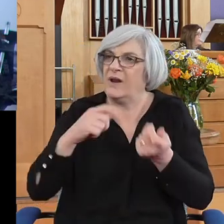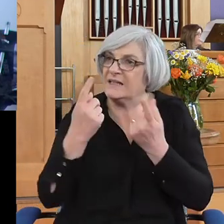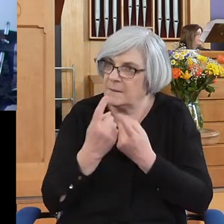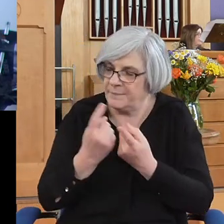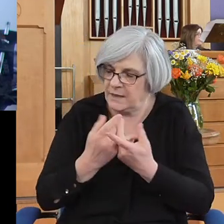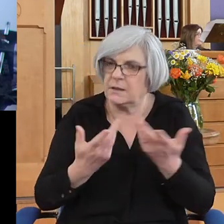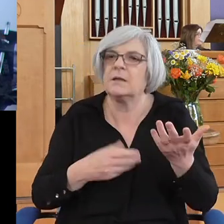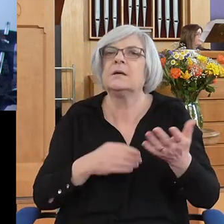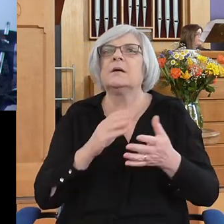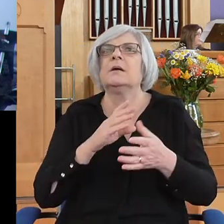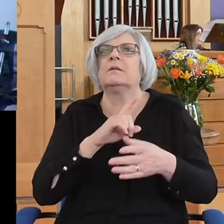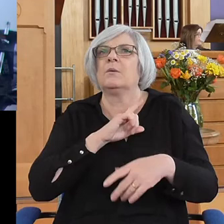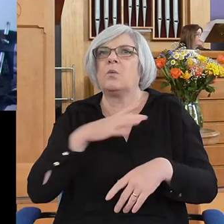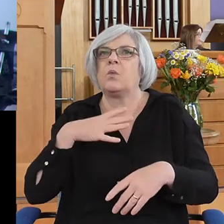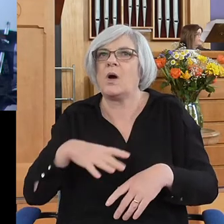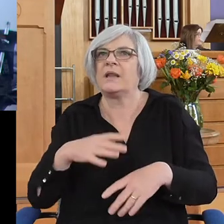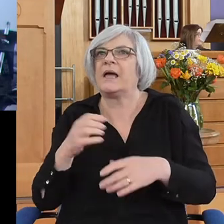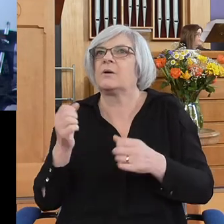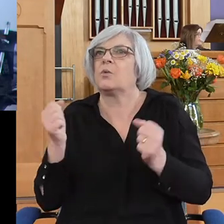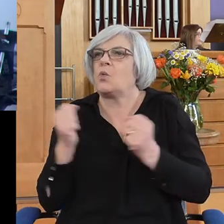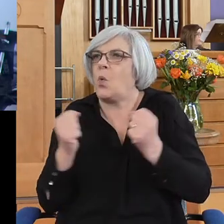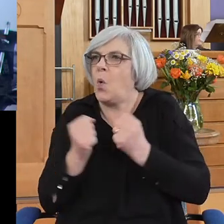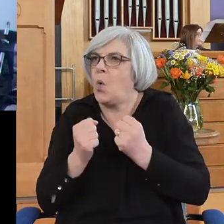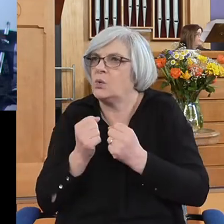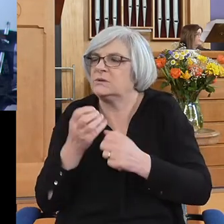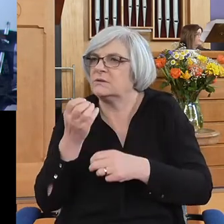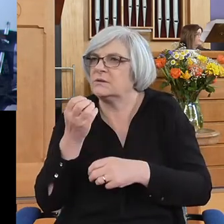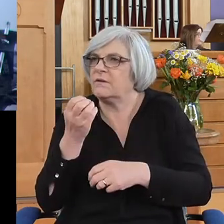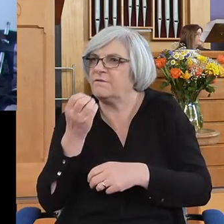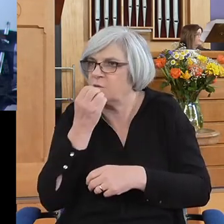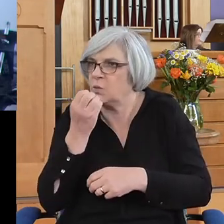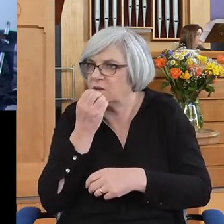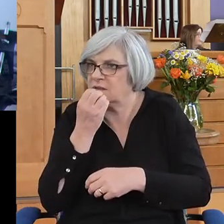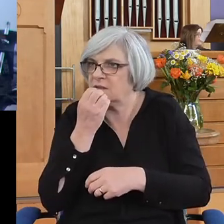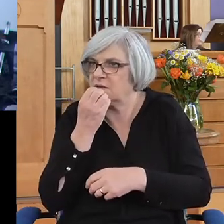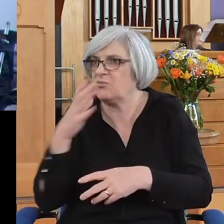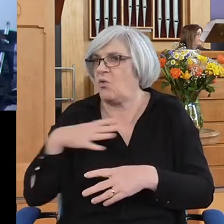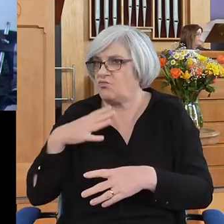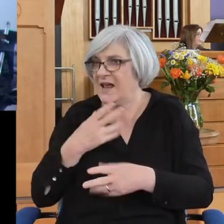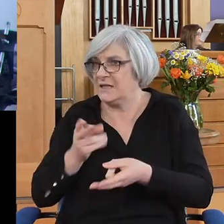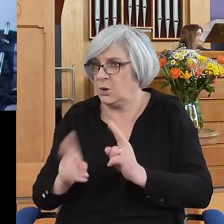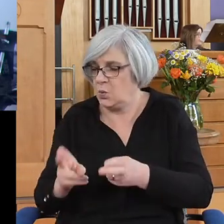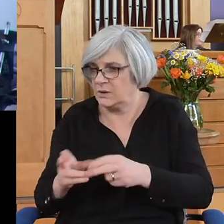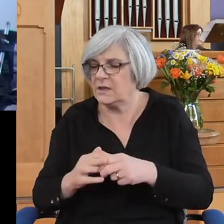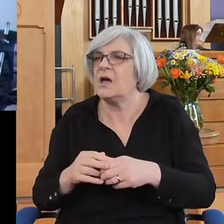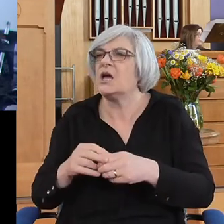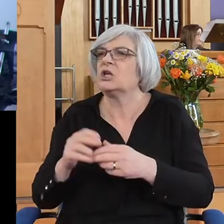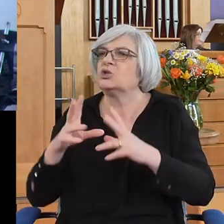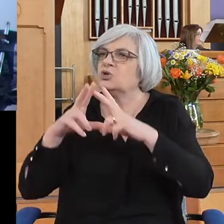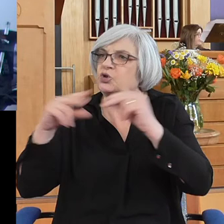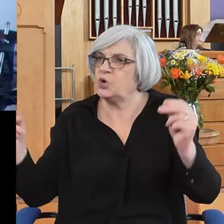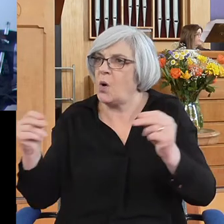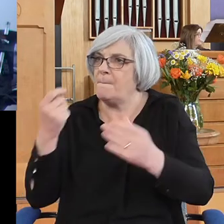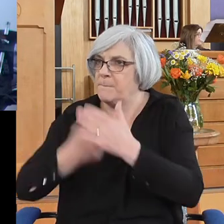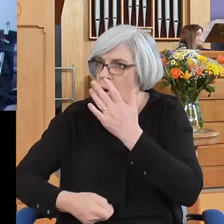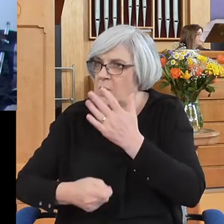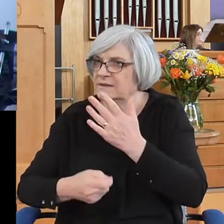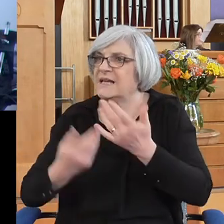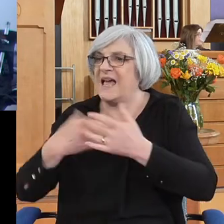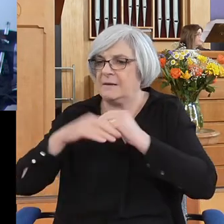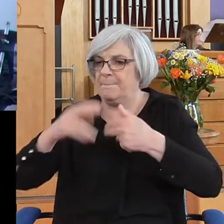contribute anything, they would like it to be cold food that's ready cooked and shop bought and still in its original